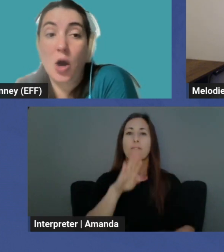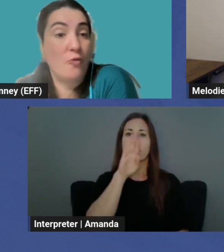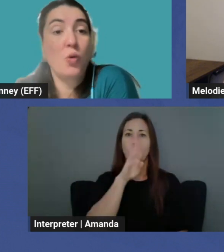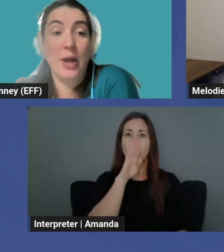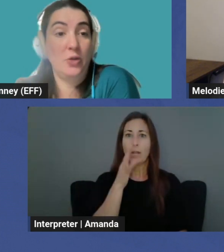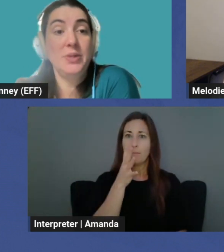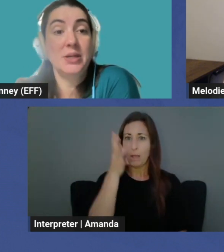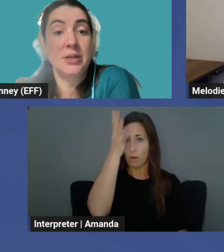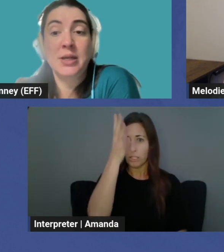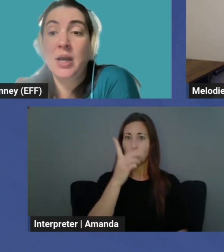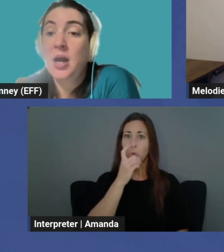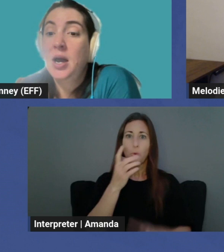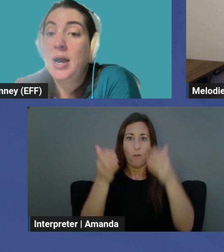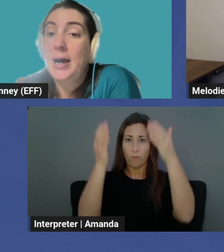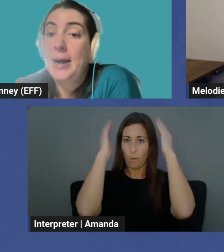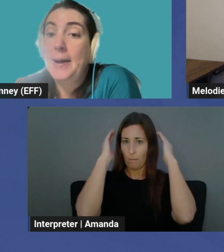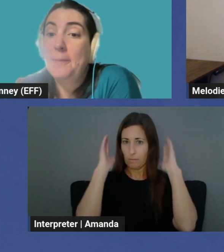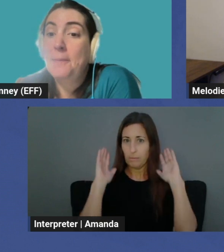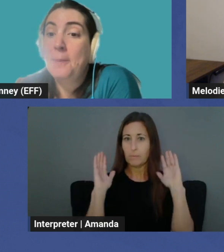are overwhelmed